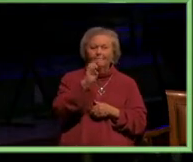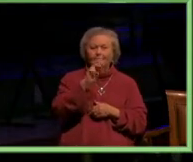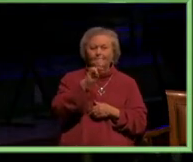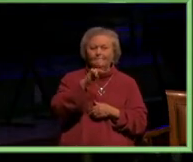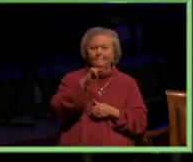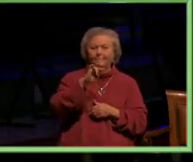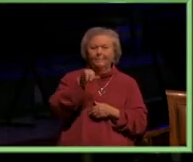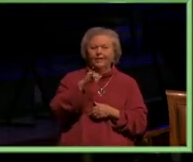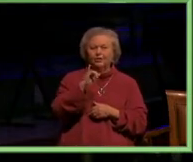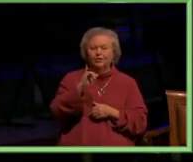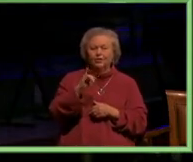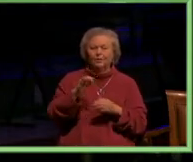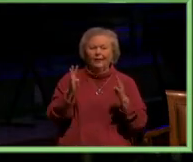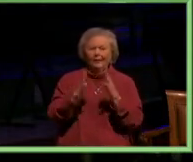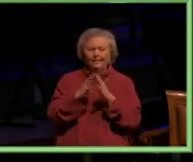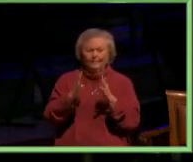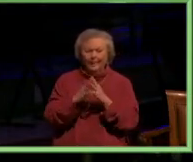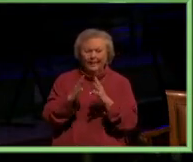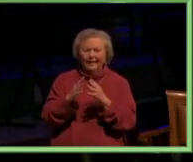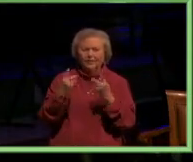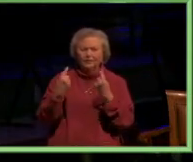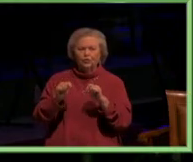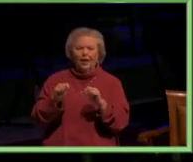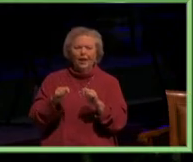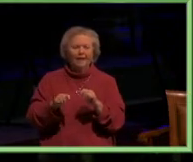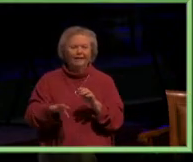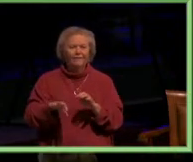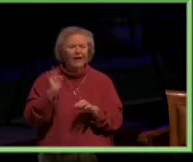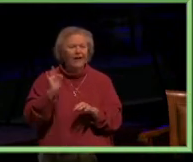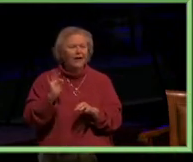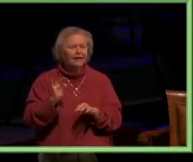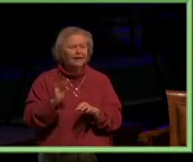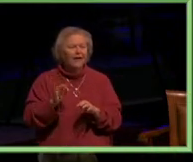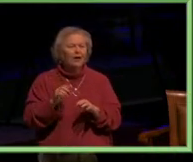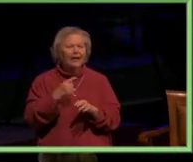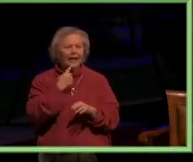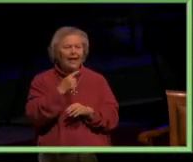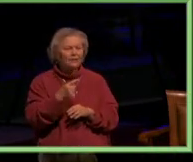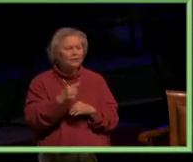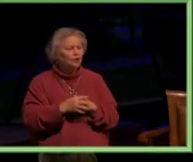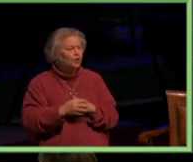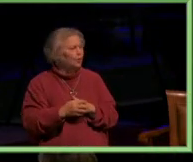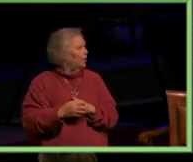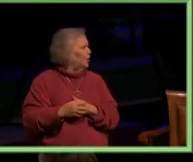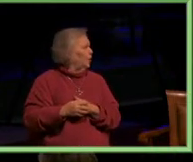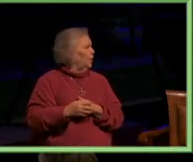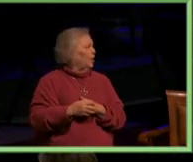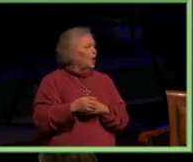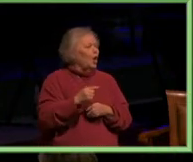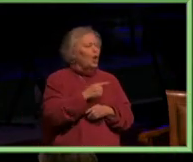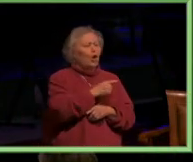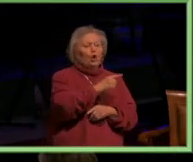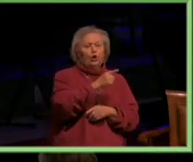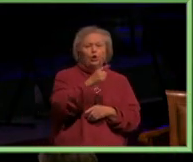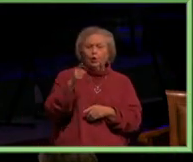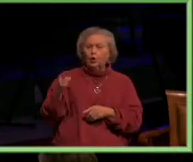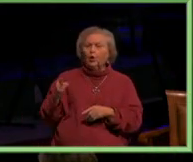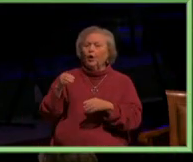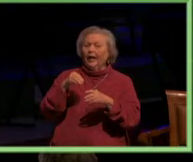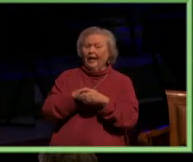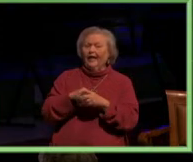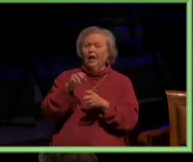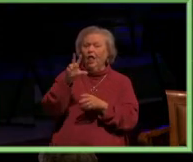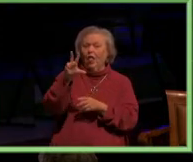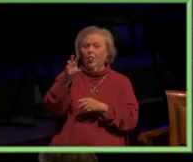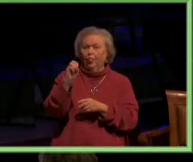would be in meetings and figuring that out. And they did figure it out, and they did work through it, and ultimately it just boils down to you're sitting in a 30-year-old building, and we're trying to